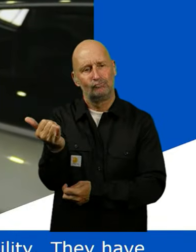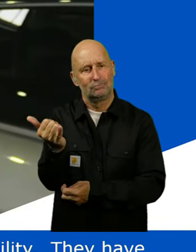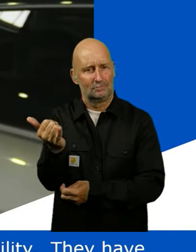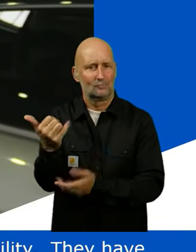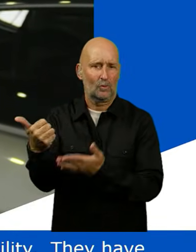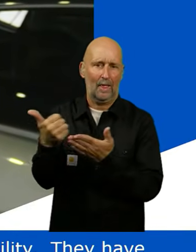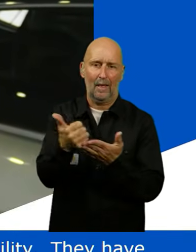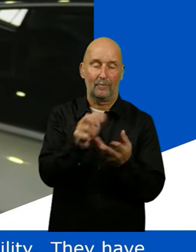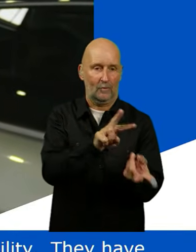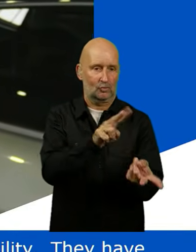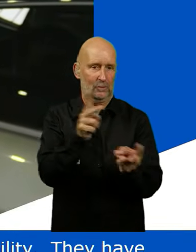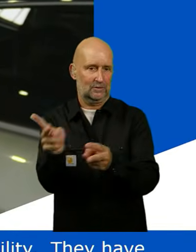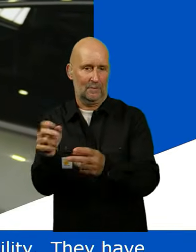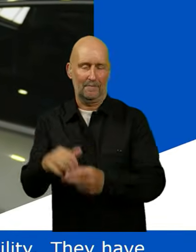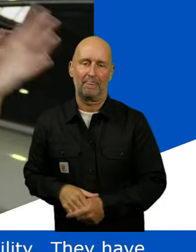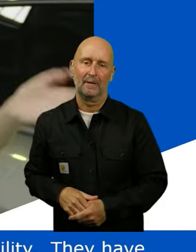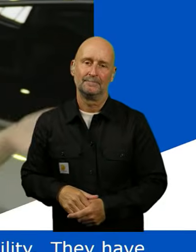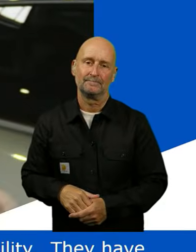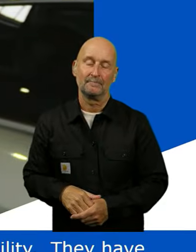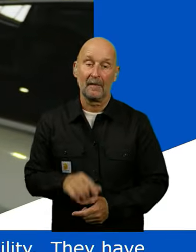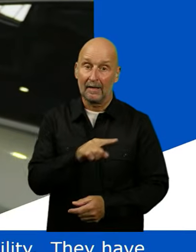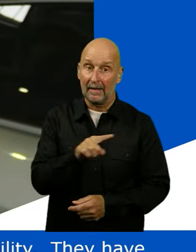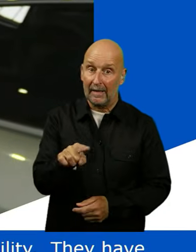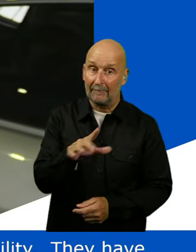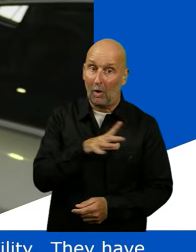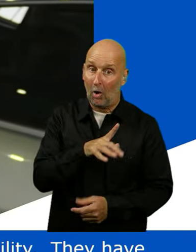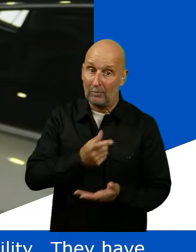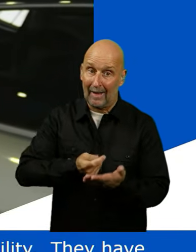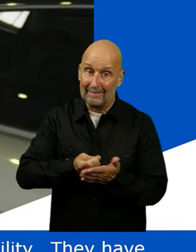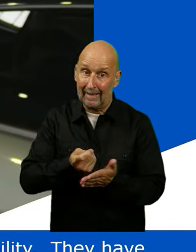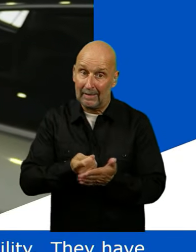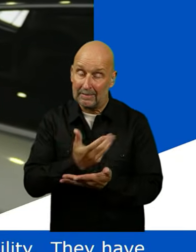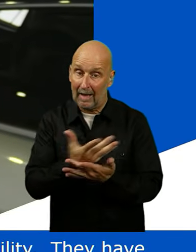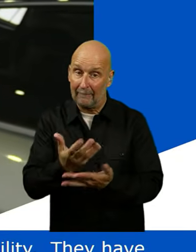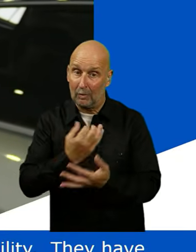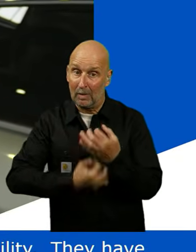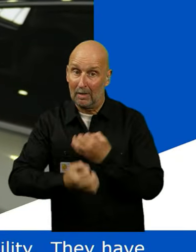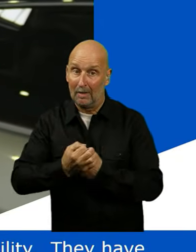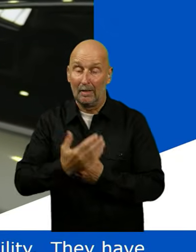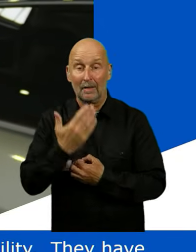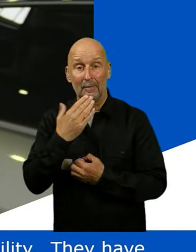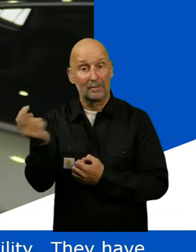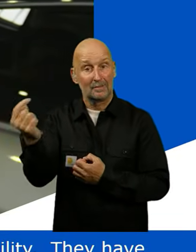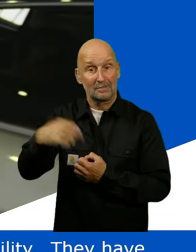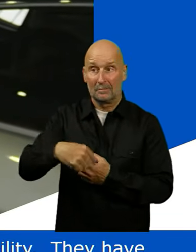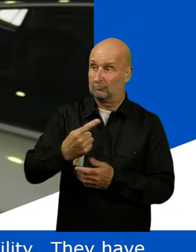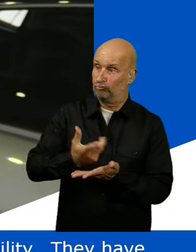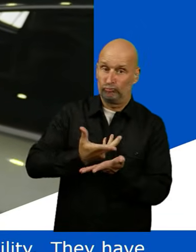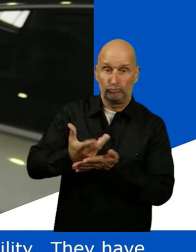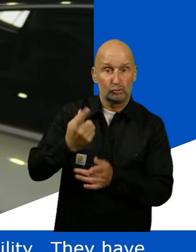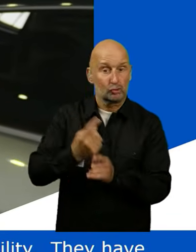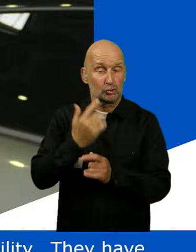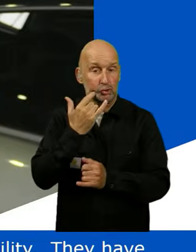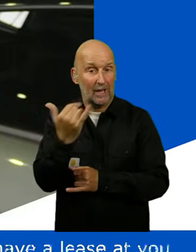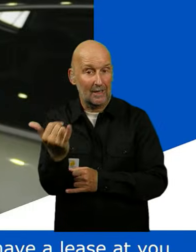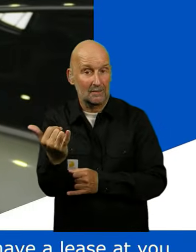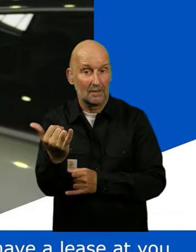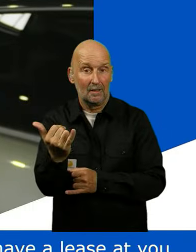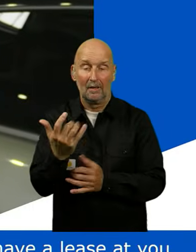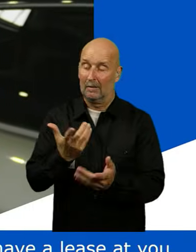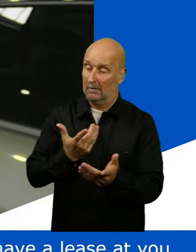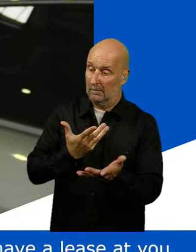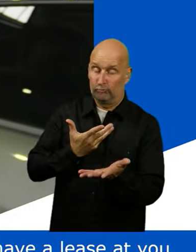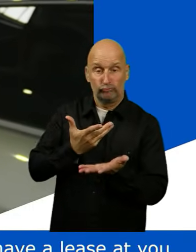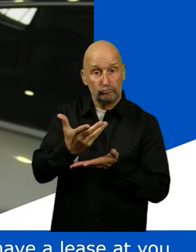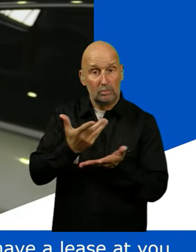this transition as well. And also, if you've already got a lease with us and you have any questions, you can absolutely come through and have a chat with us, and we can discuss